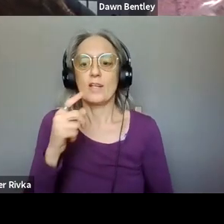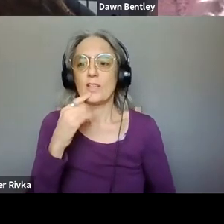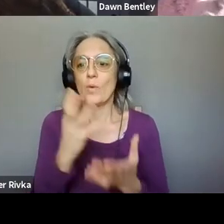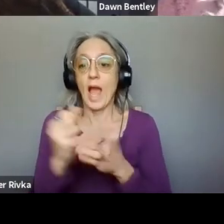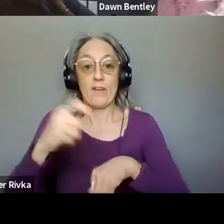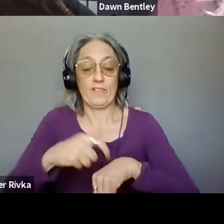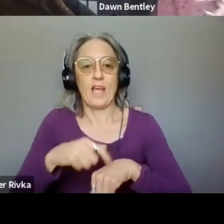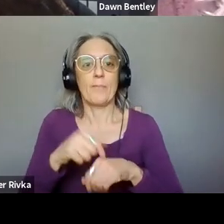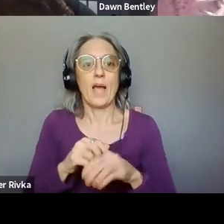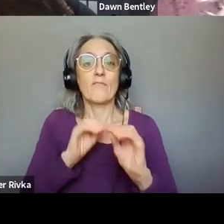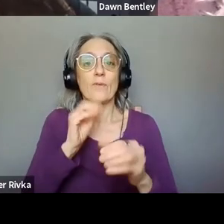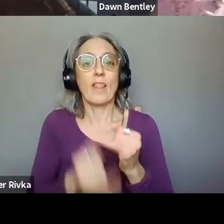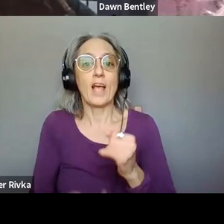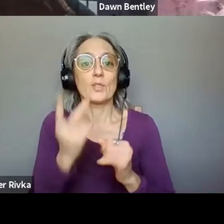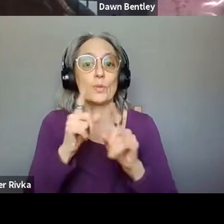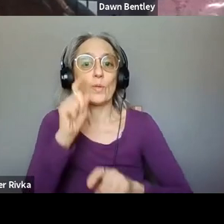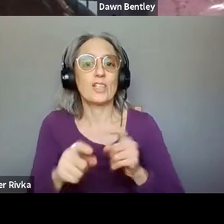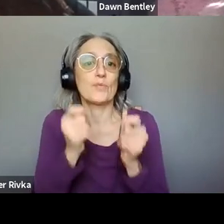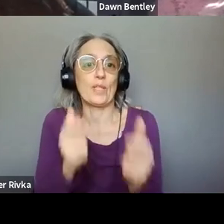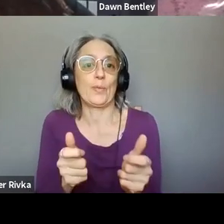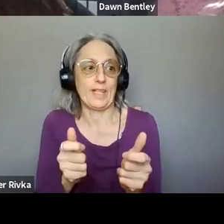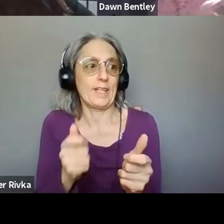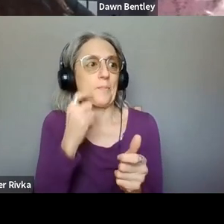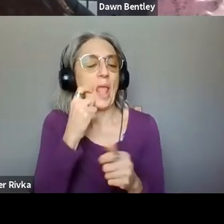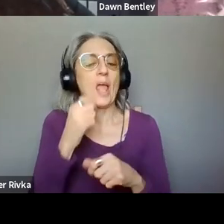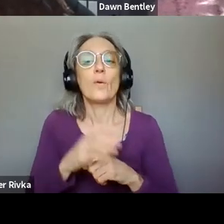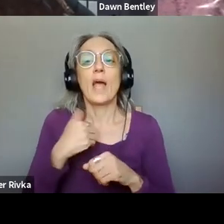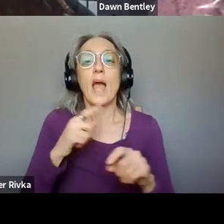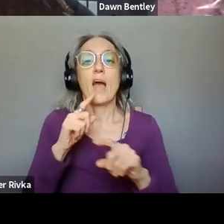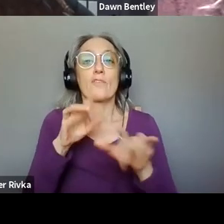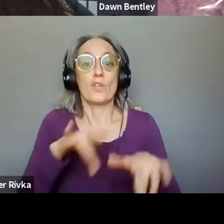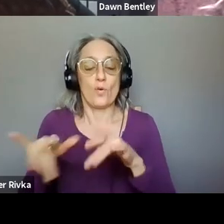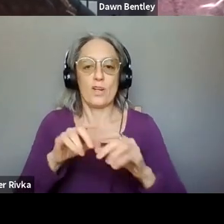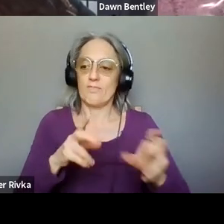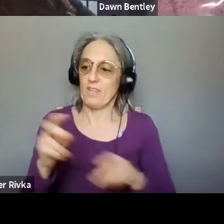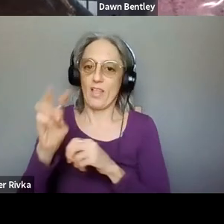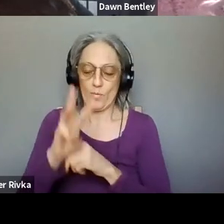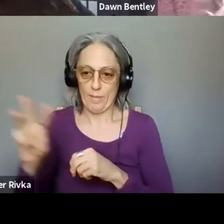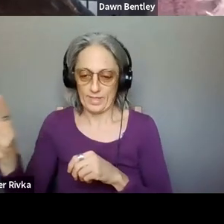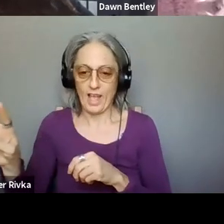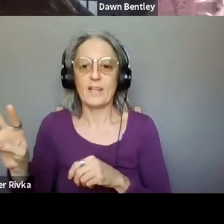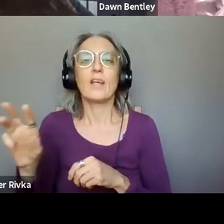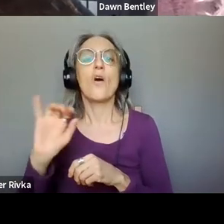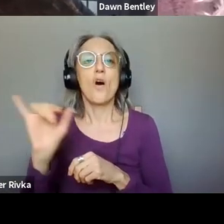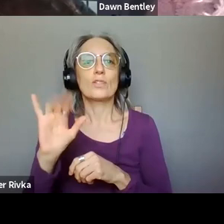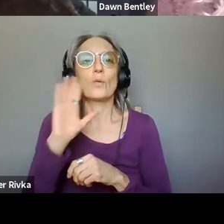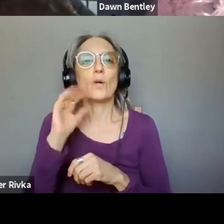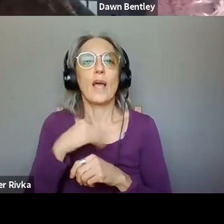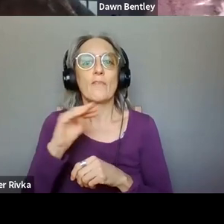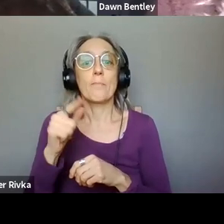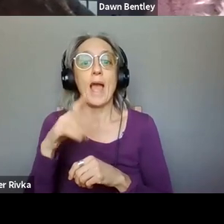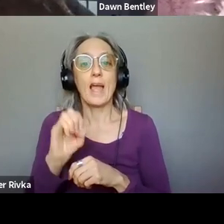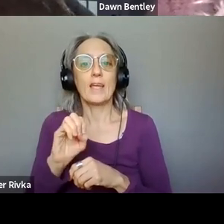really quickly. And then so everybody knows, we will have this recording available on the website. And we will also have